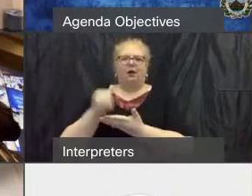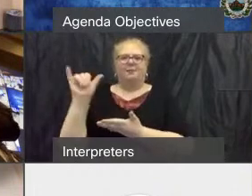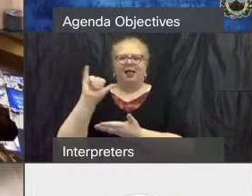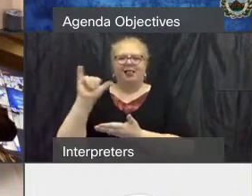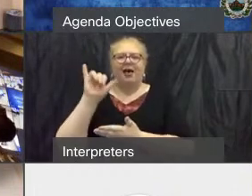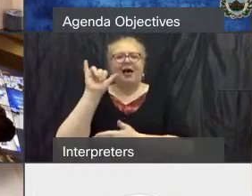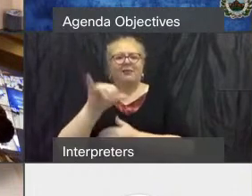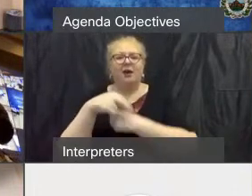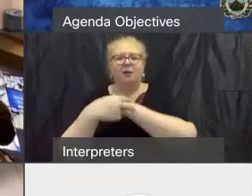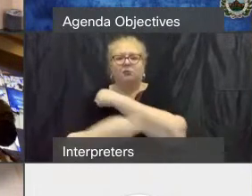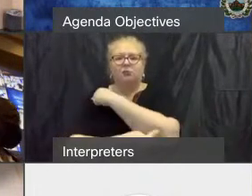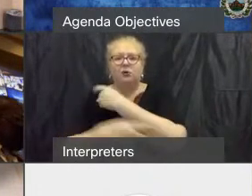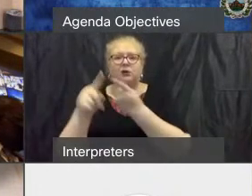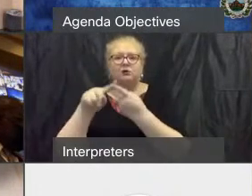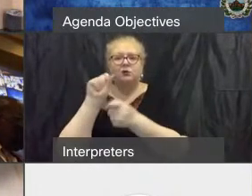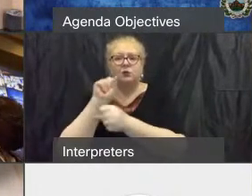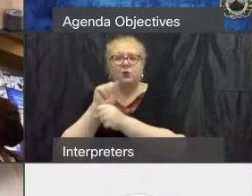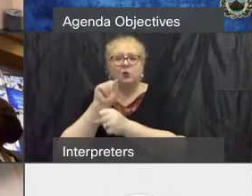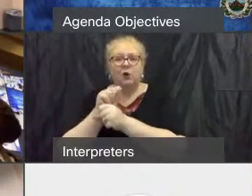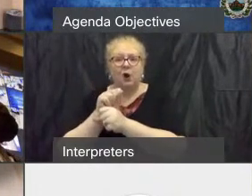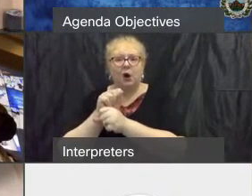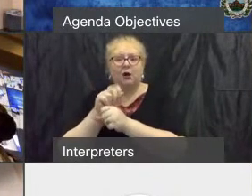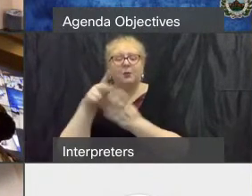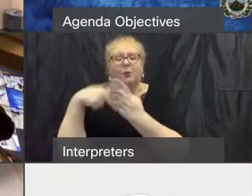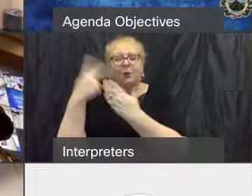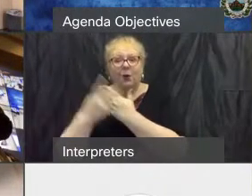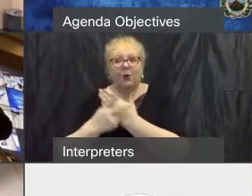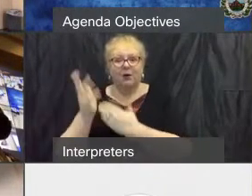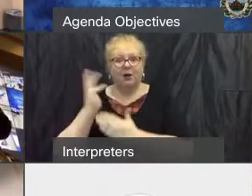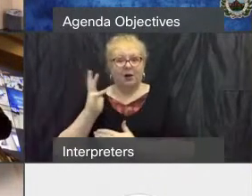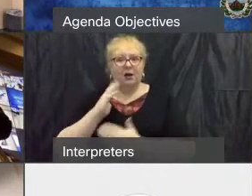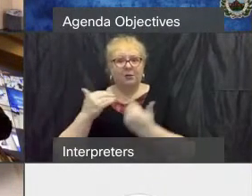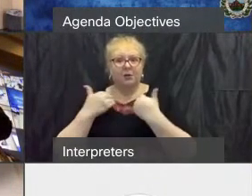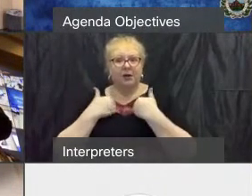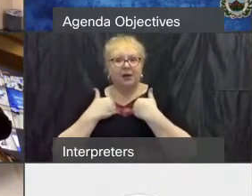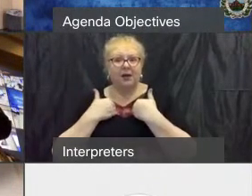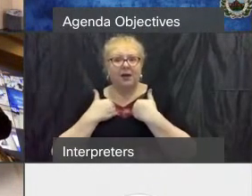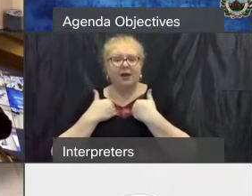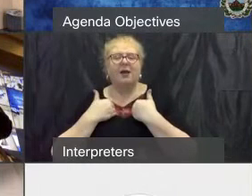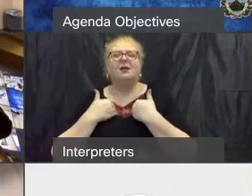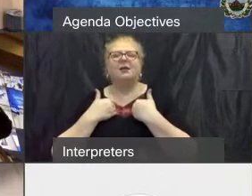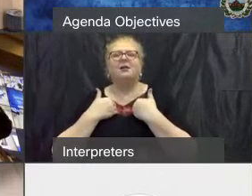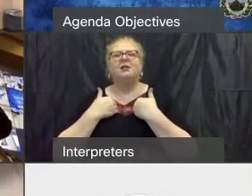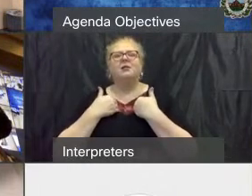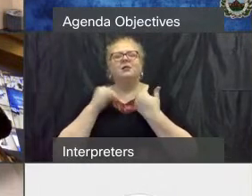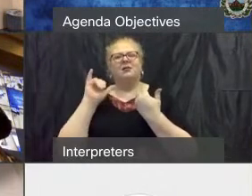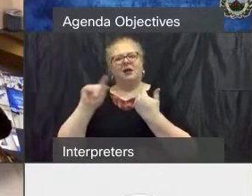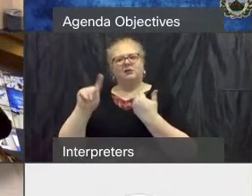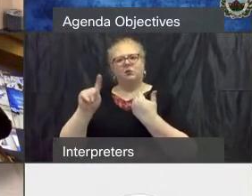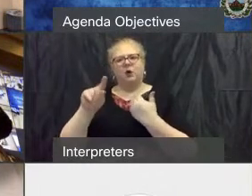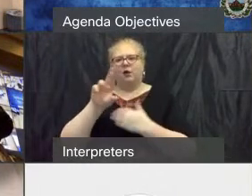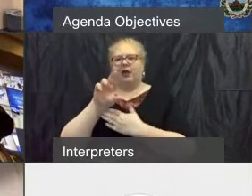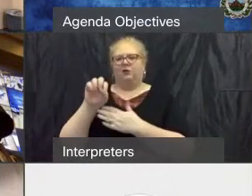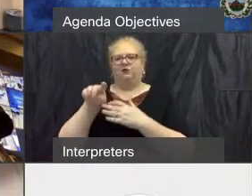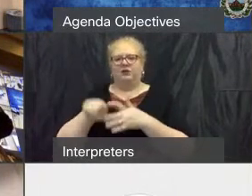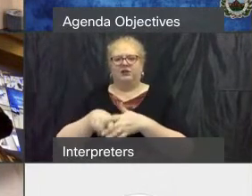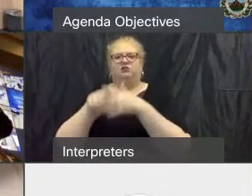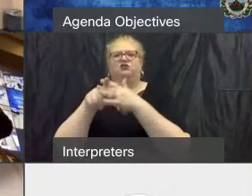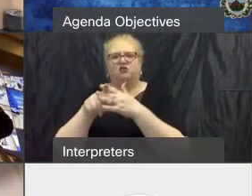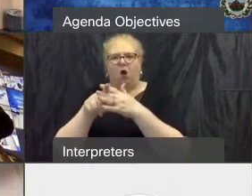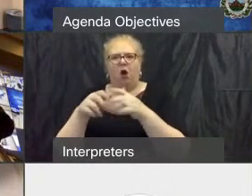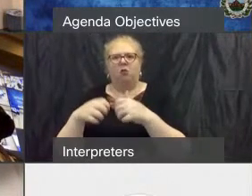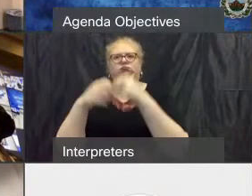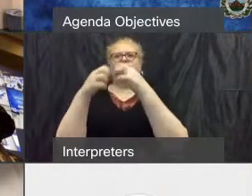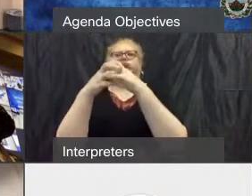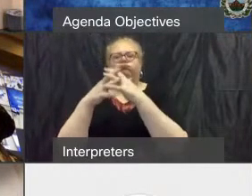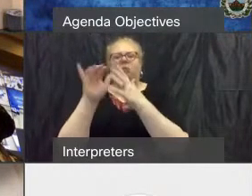Work program that we have. And that's going to restart here after the first of the year.